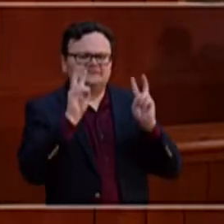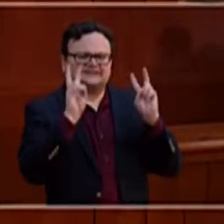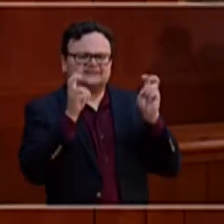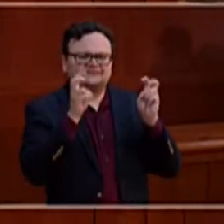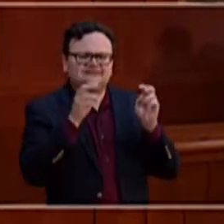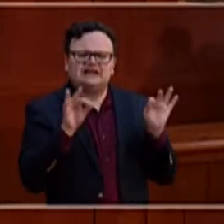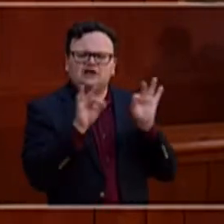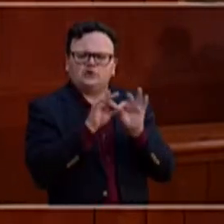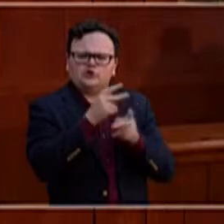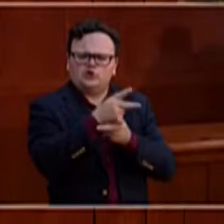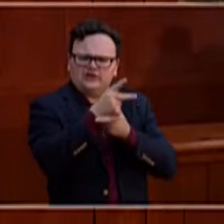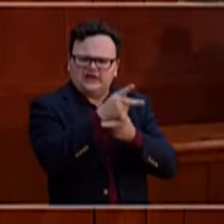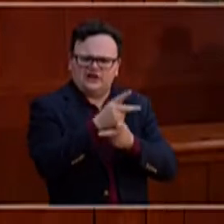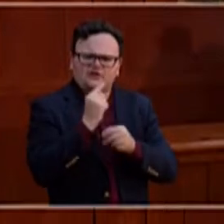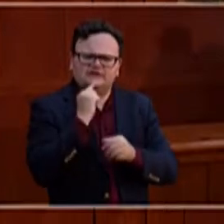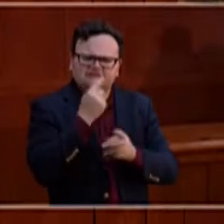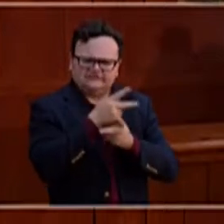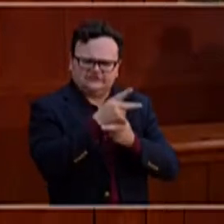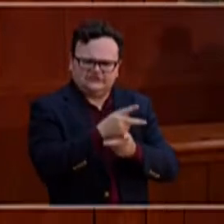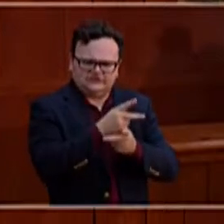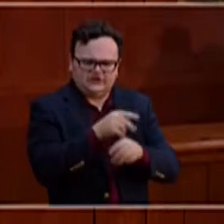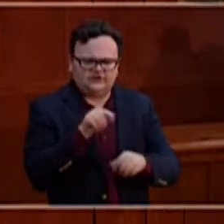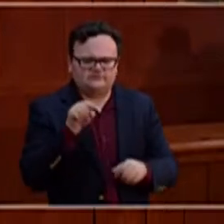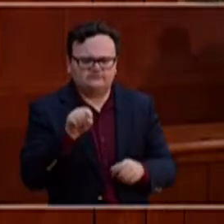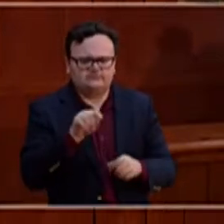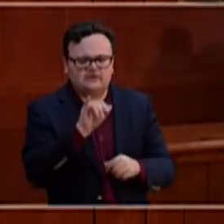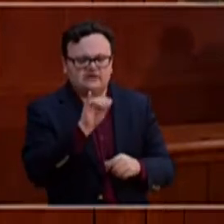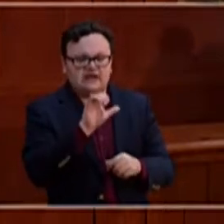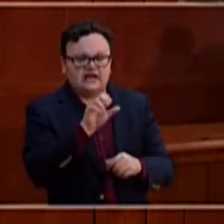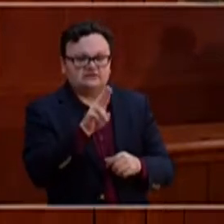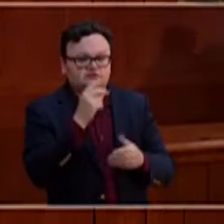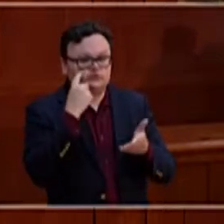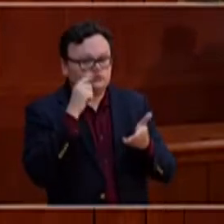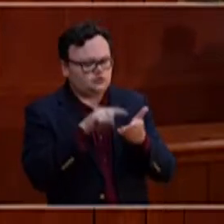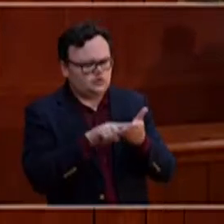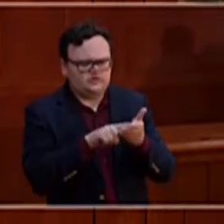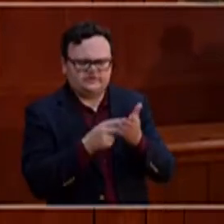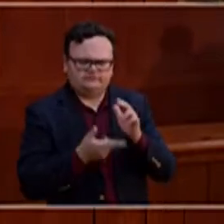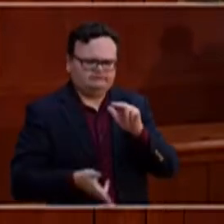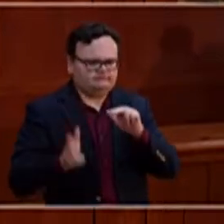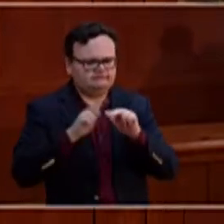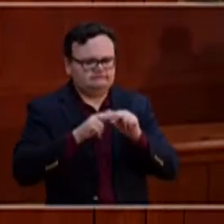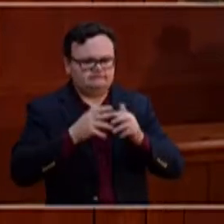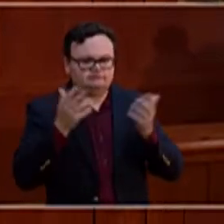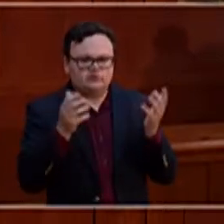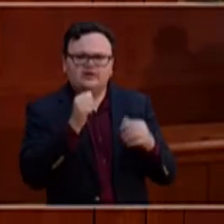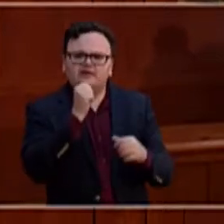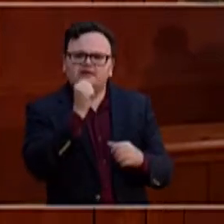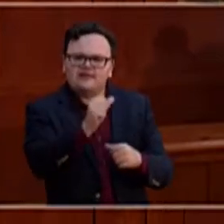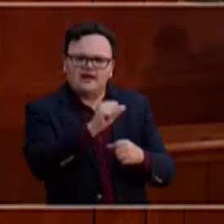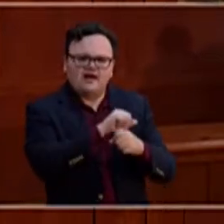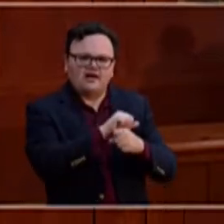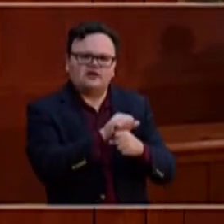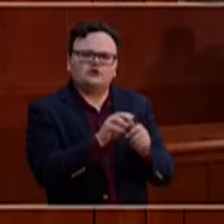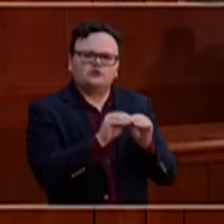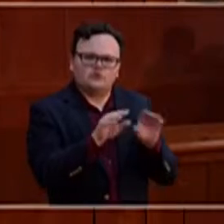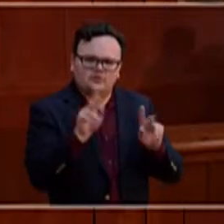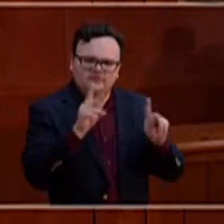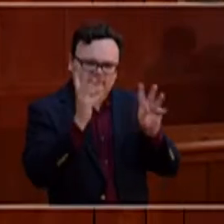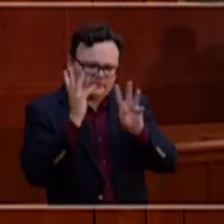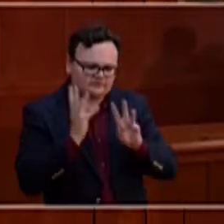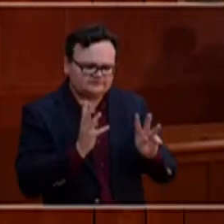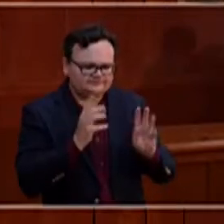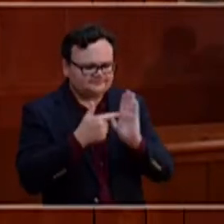ICUs have a significant increase in non-COVID patients. And as he looked at them, this is heart